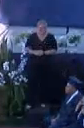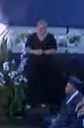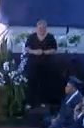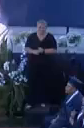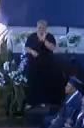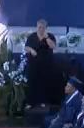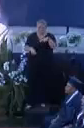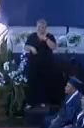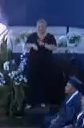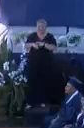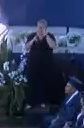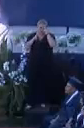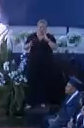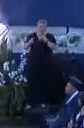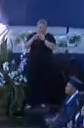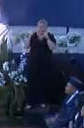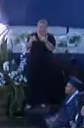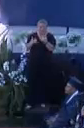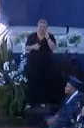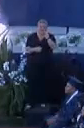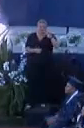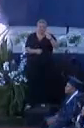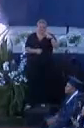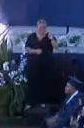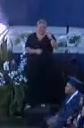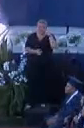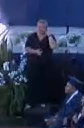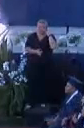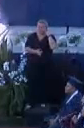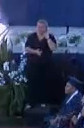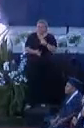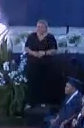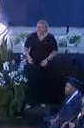National Honor Society, Gold.